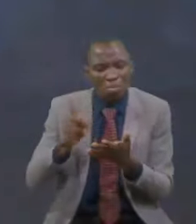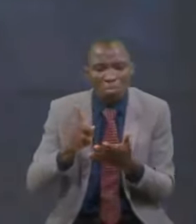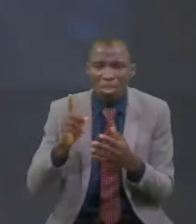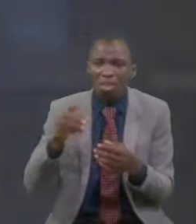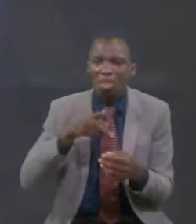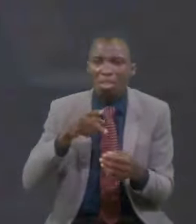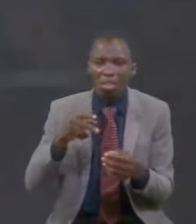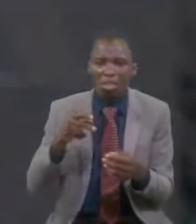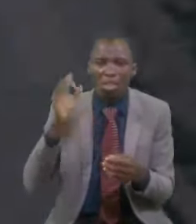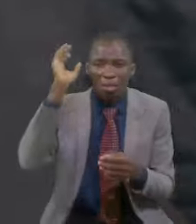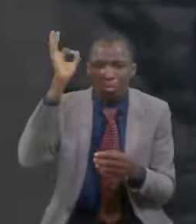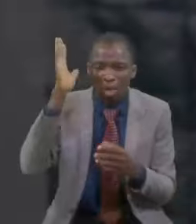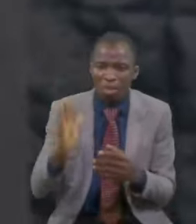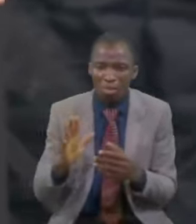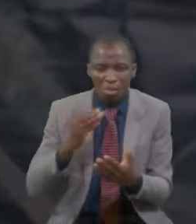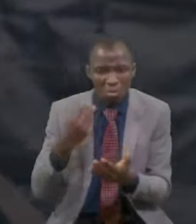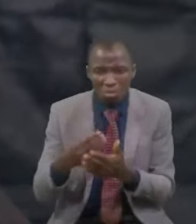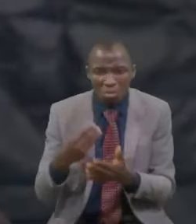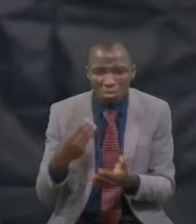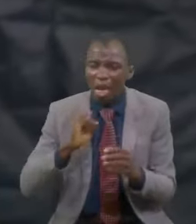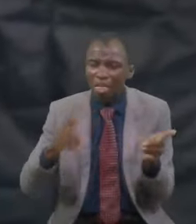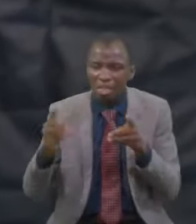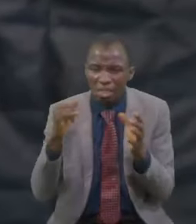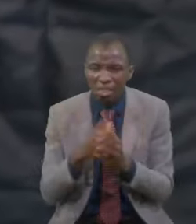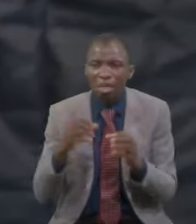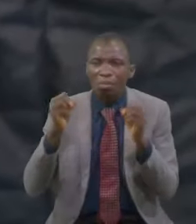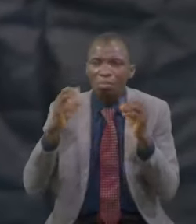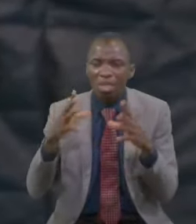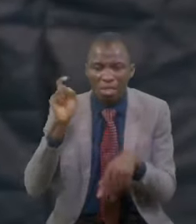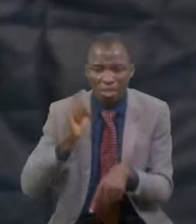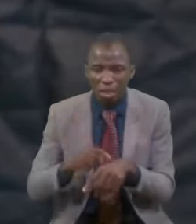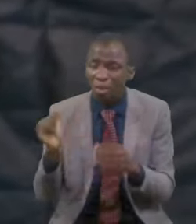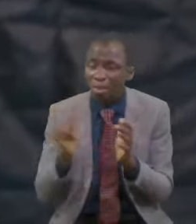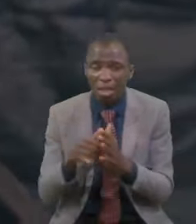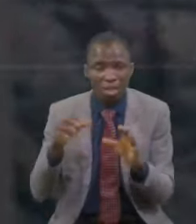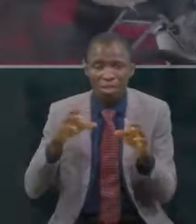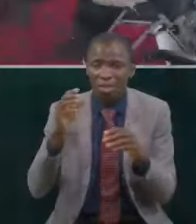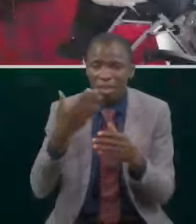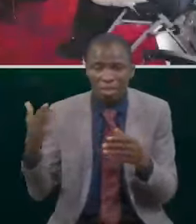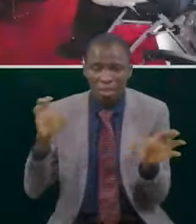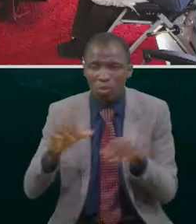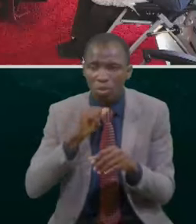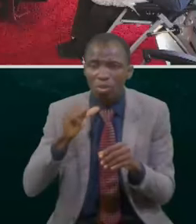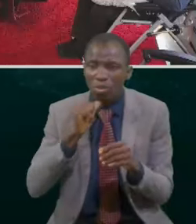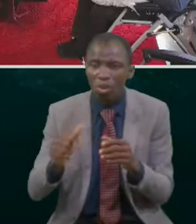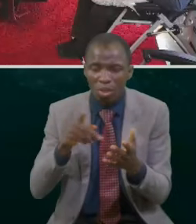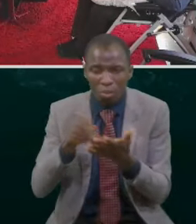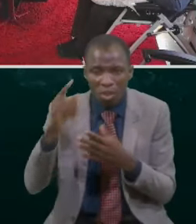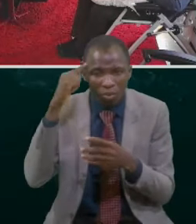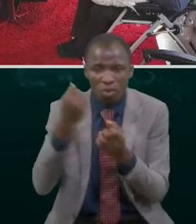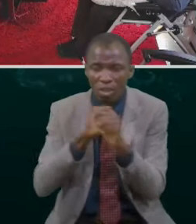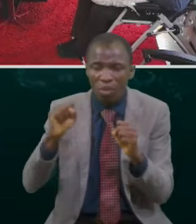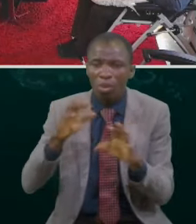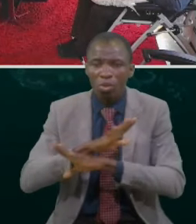that a lot of times. The sin does not pay for salvation. It does not pay for the forgiveness of